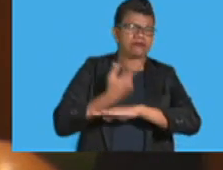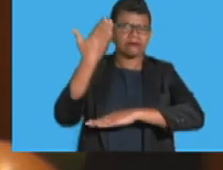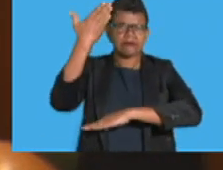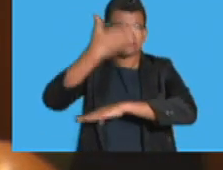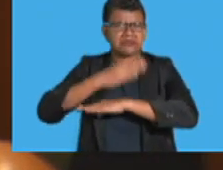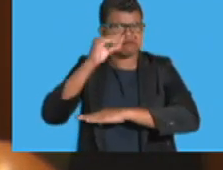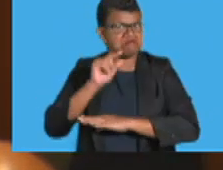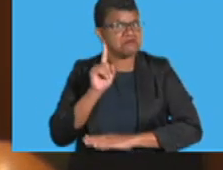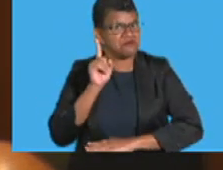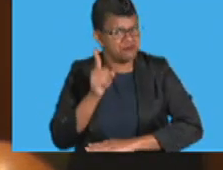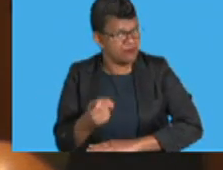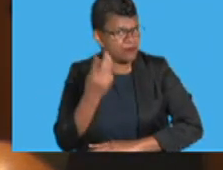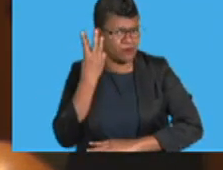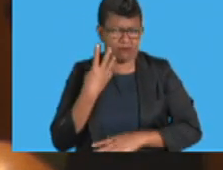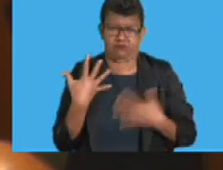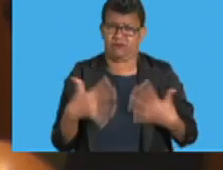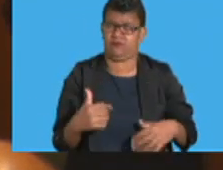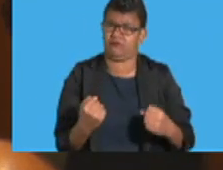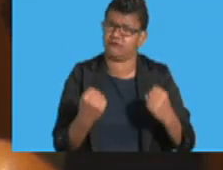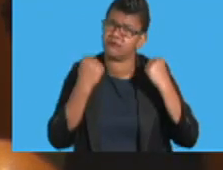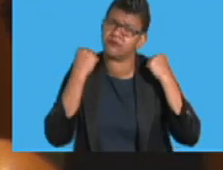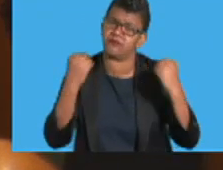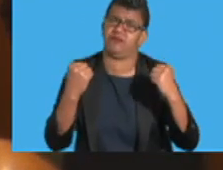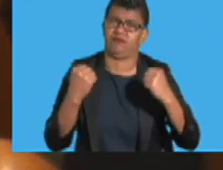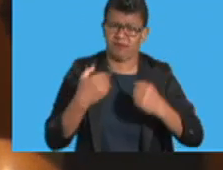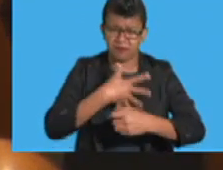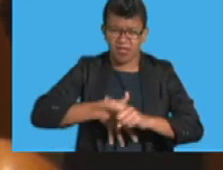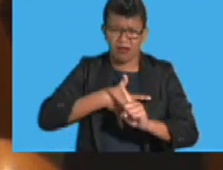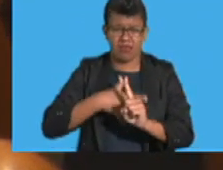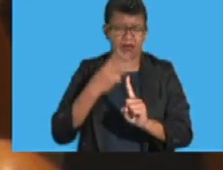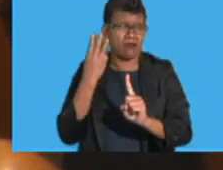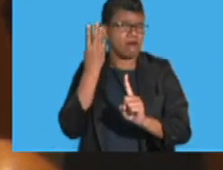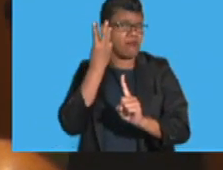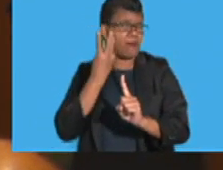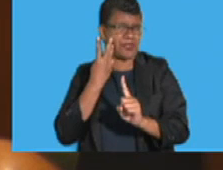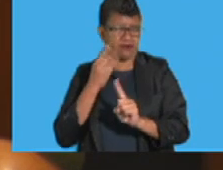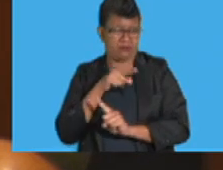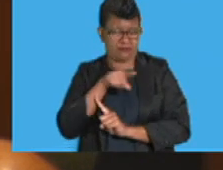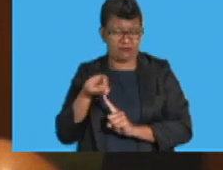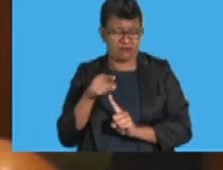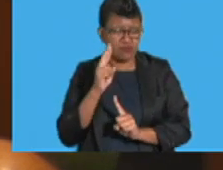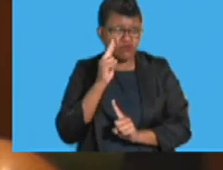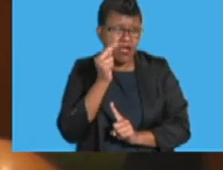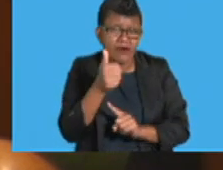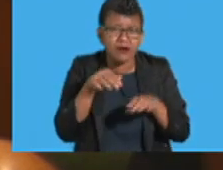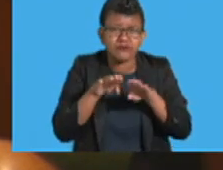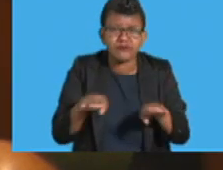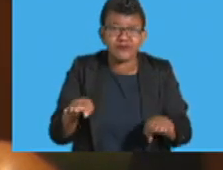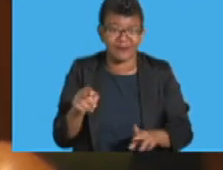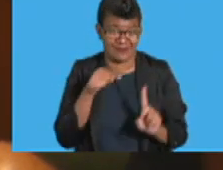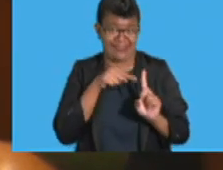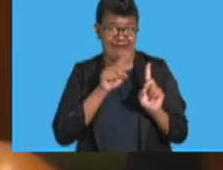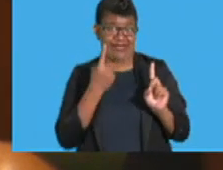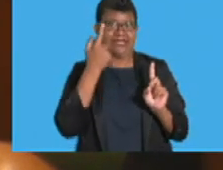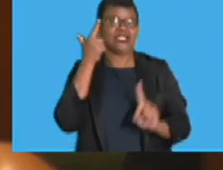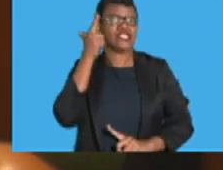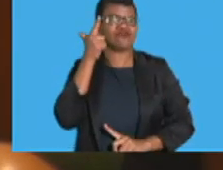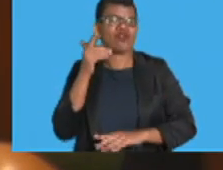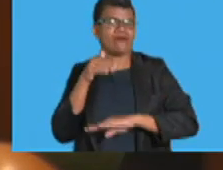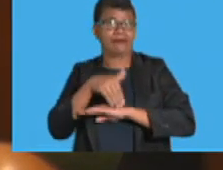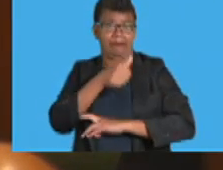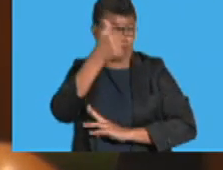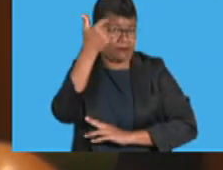grows. Women run our homes and raise our children. They are firstly leaders, teachers at home. They are smart budgeters,